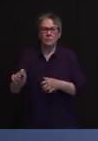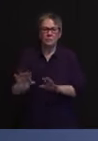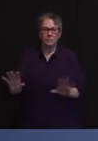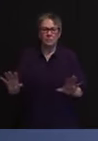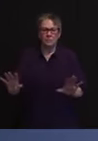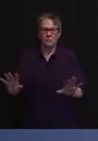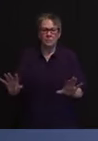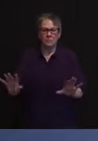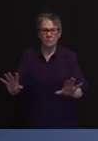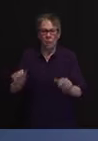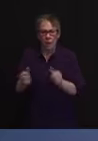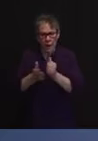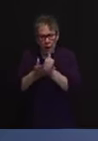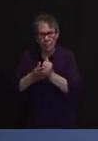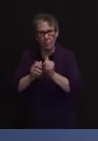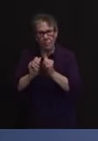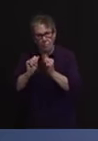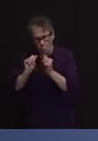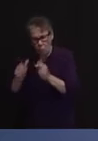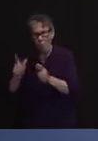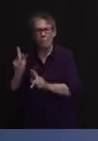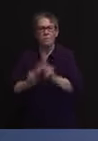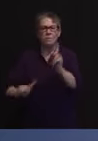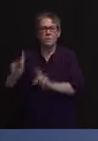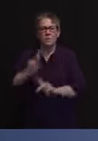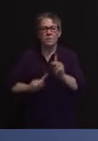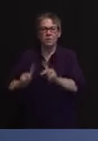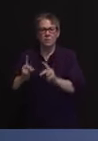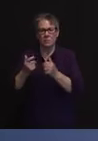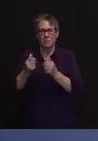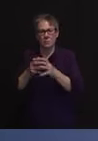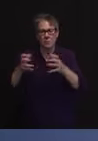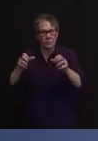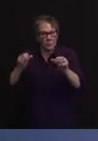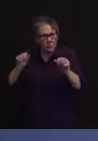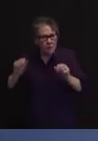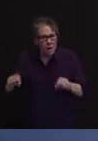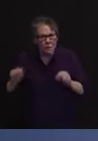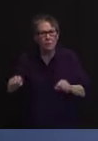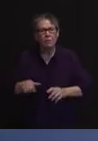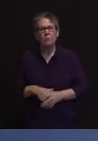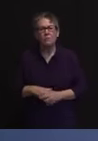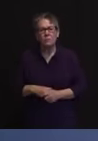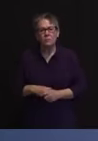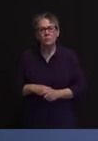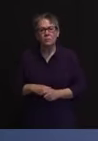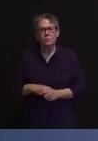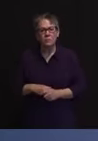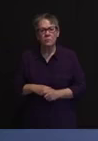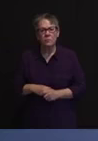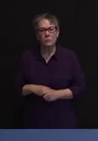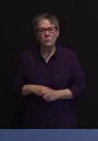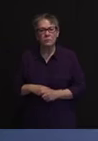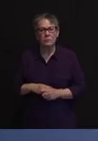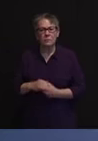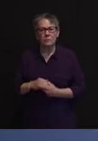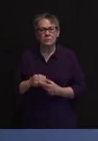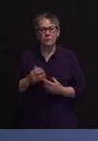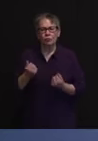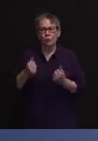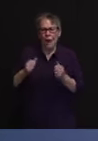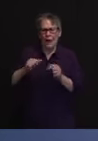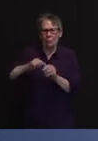share resources and supplies across the north, central, and southern parts of the state. Because of this